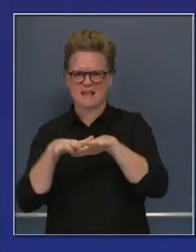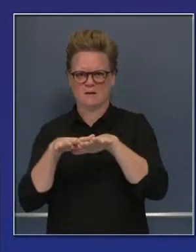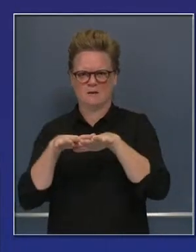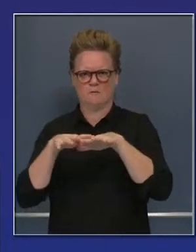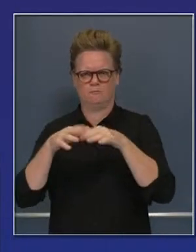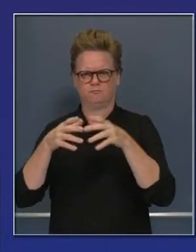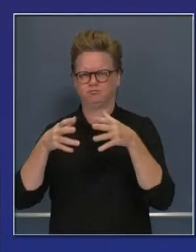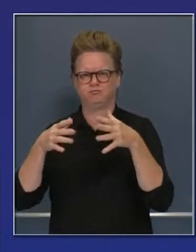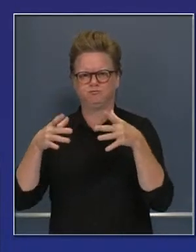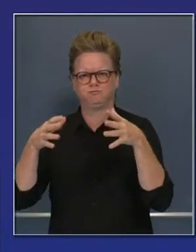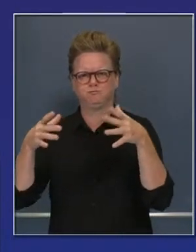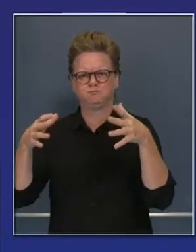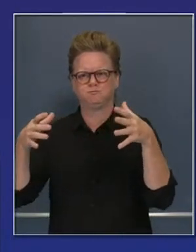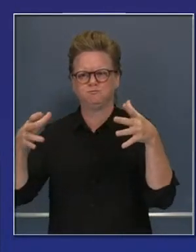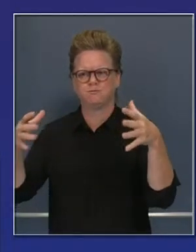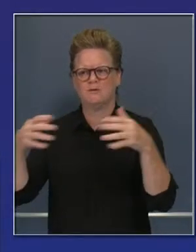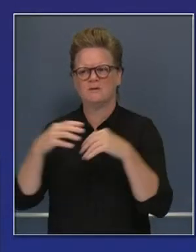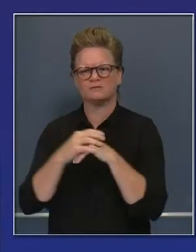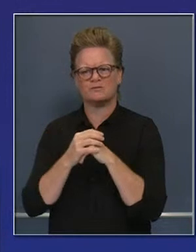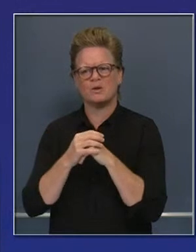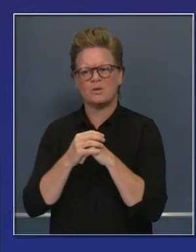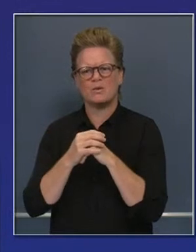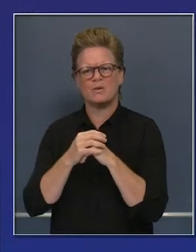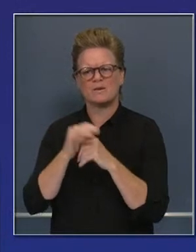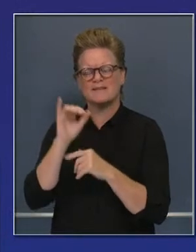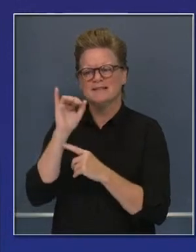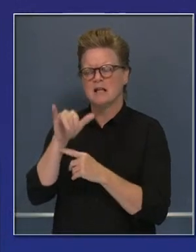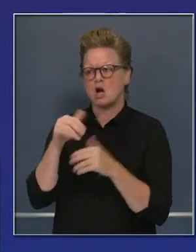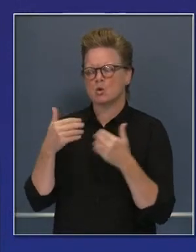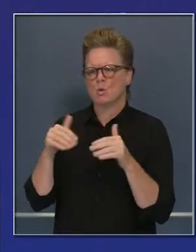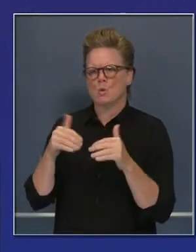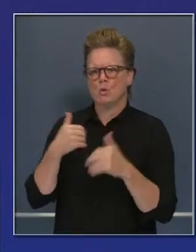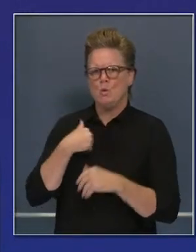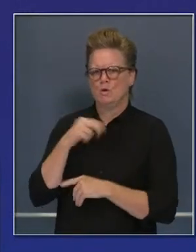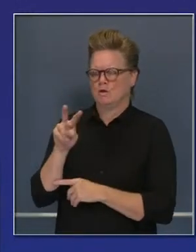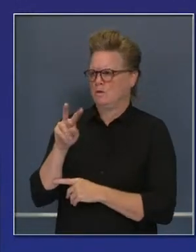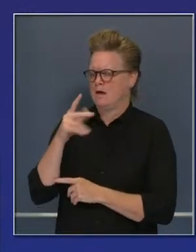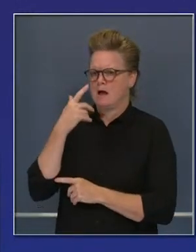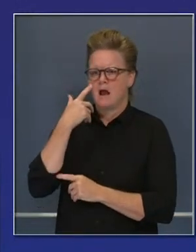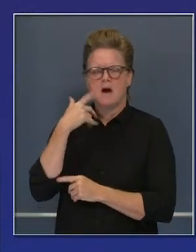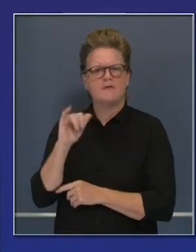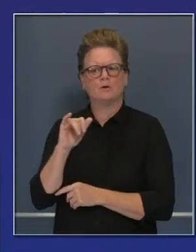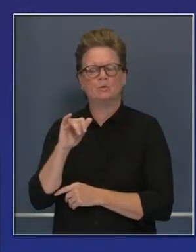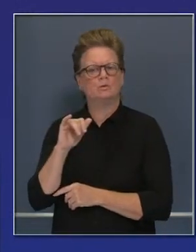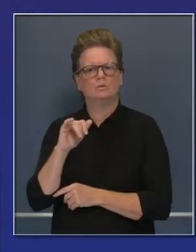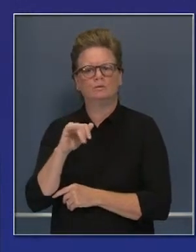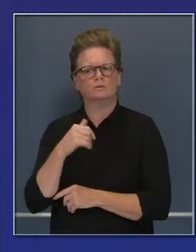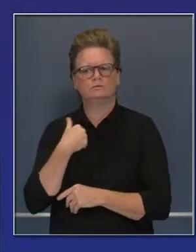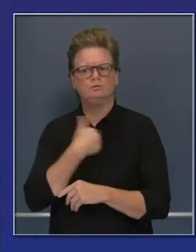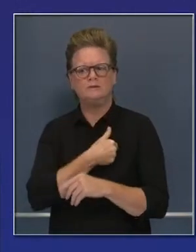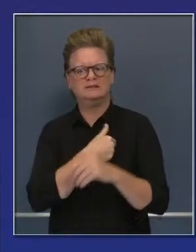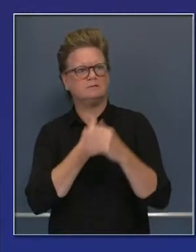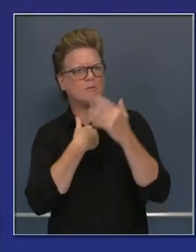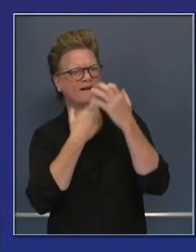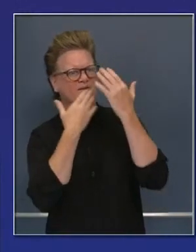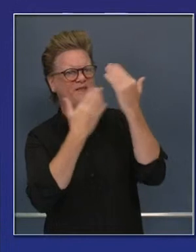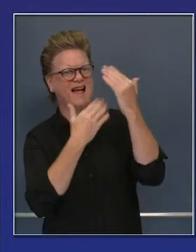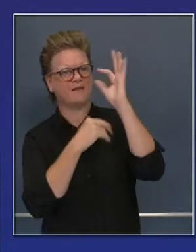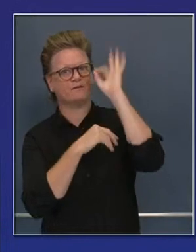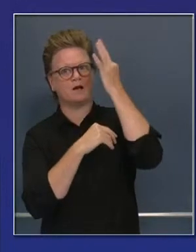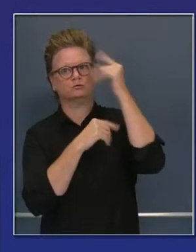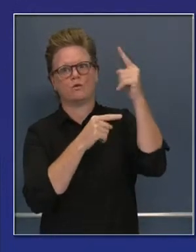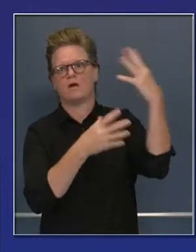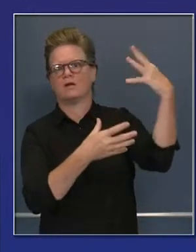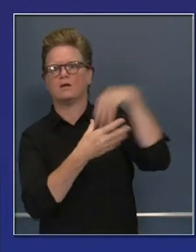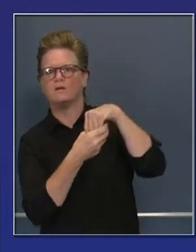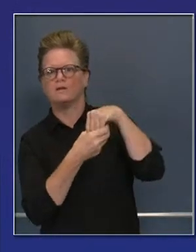press conferences are familiar with. That was afforded the state of California over the weekend. I want to thank FEMA for that support and the White House for